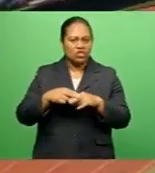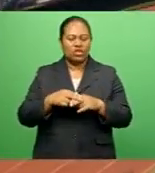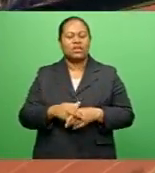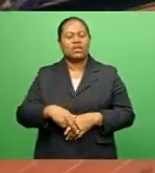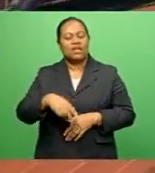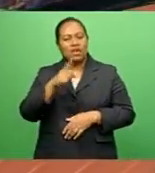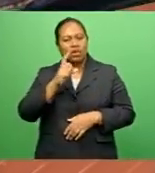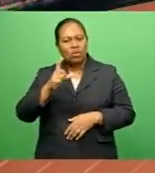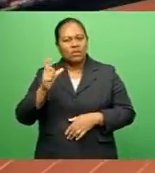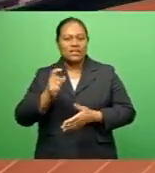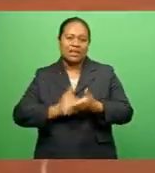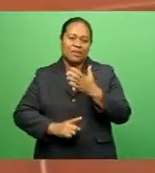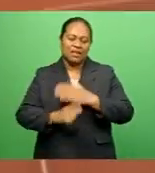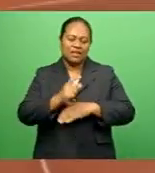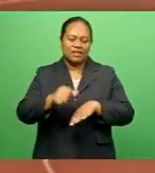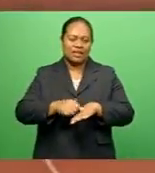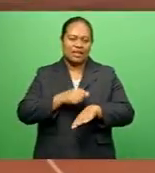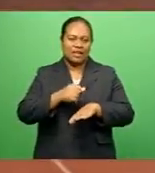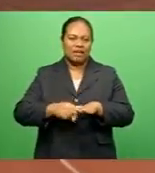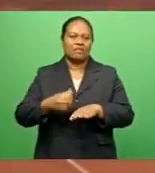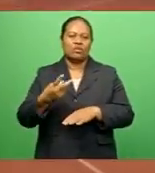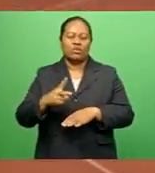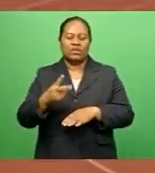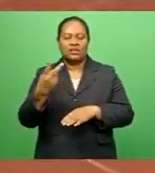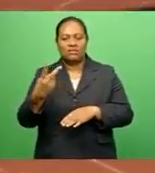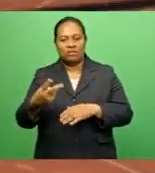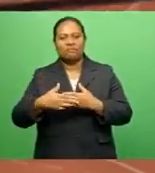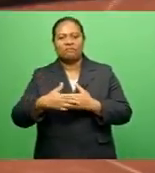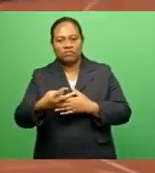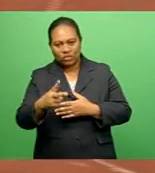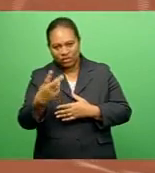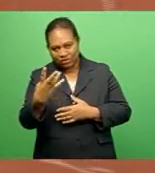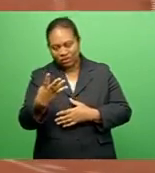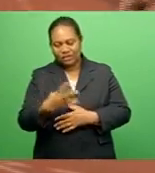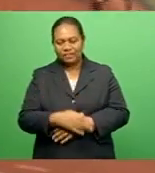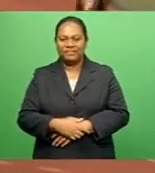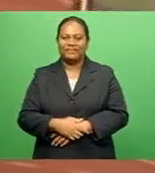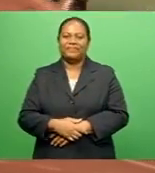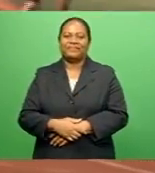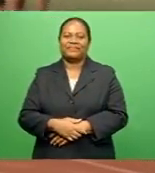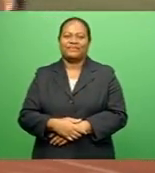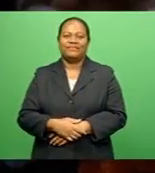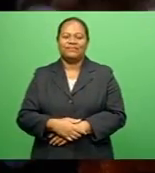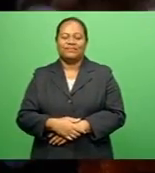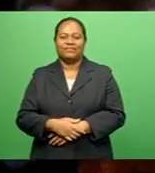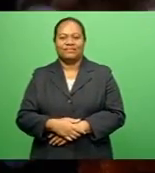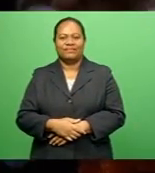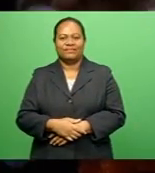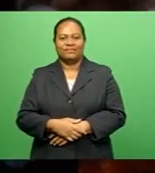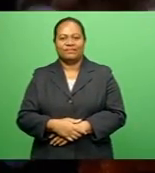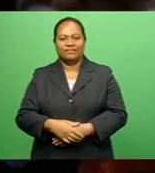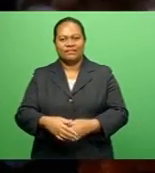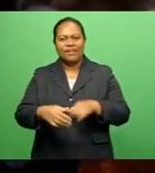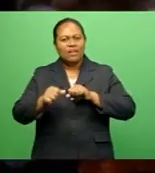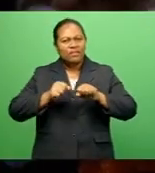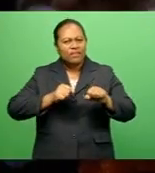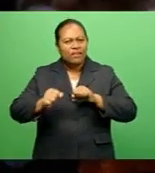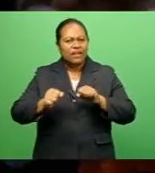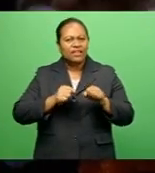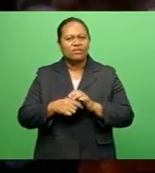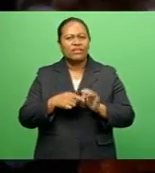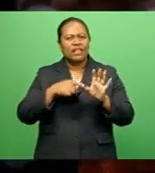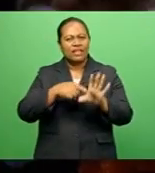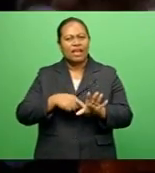on April 22nd to 24th. Venina Rakautonga, FBC Sports. Fighting against a